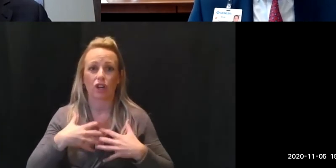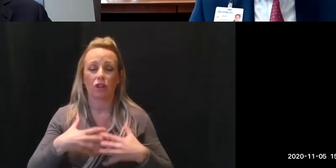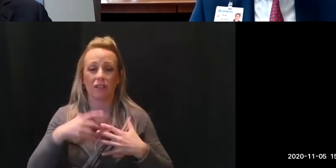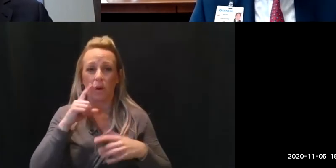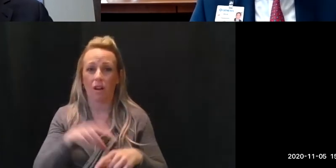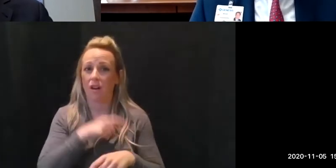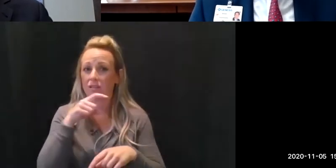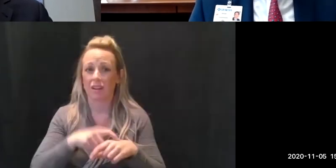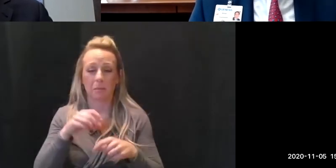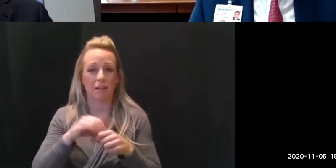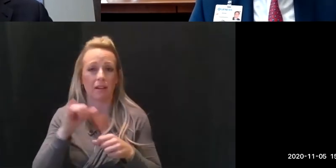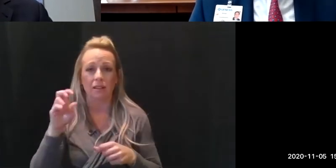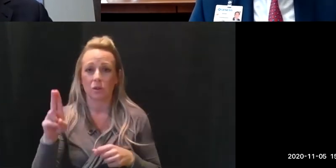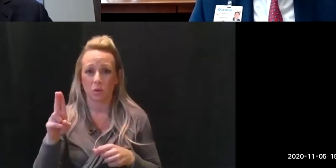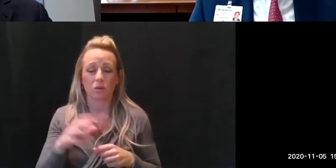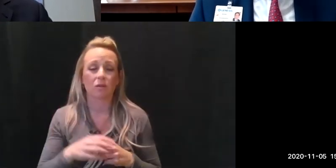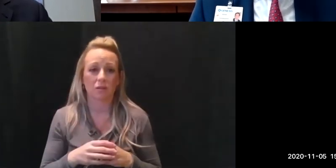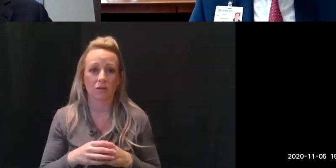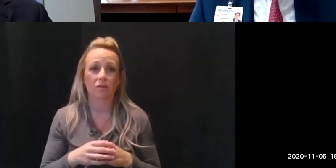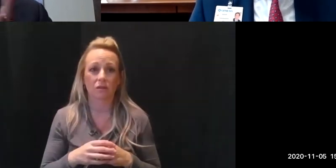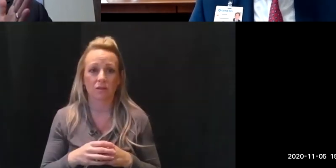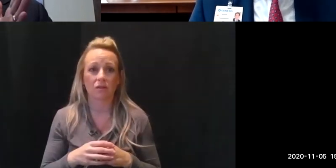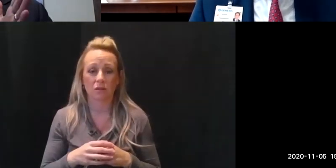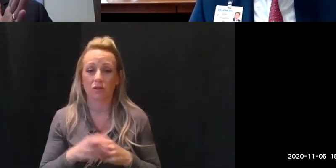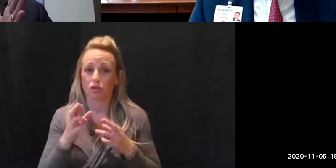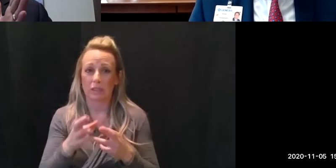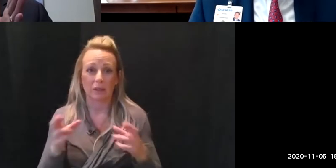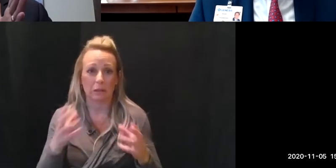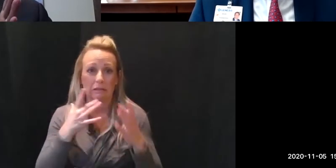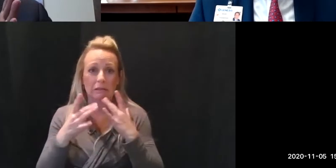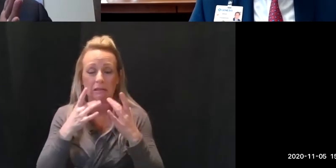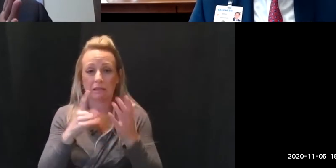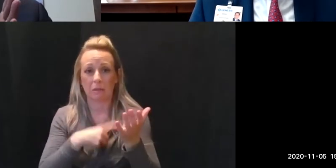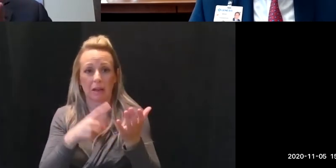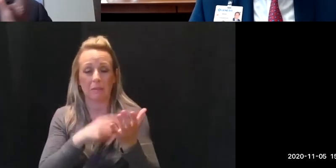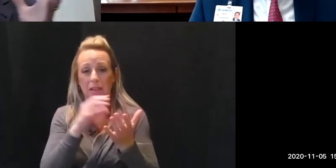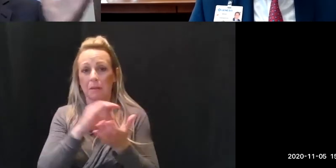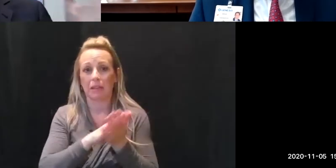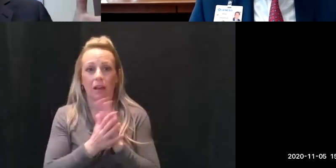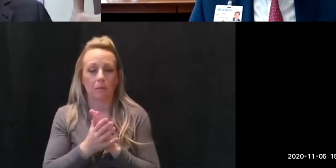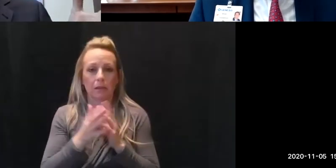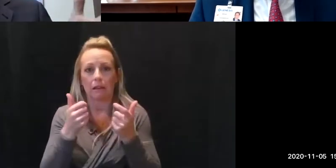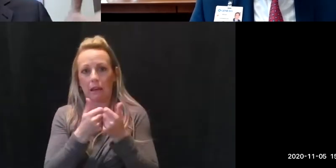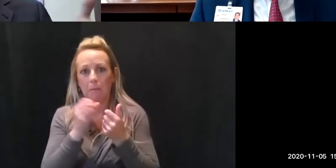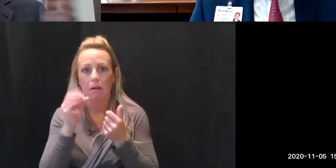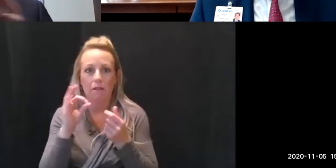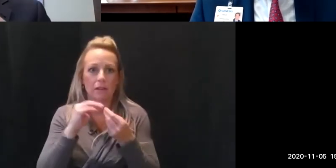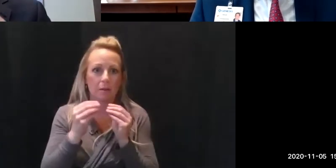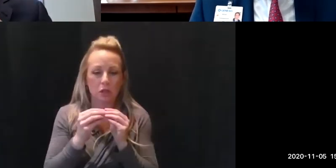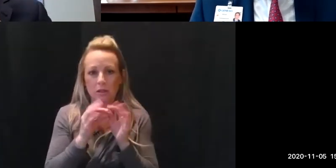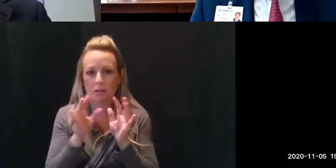ICUs. And so it's resource intensive, and it becomes a game of numbers of, you've